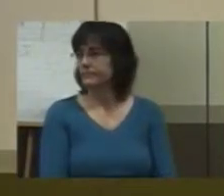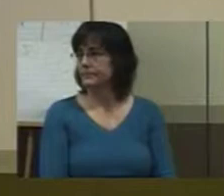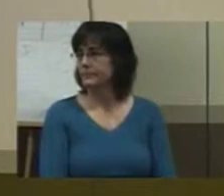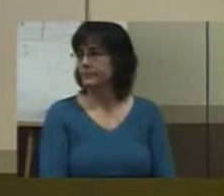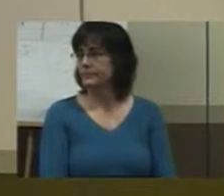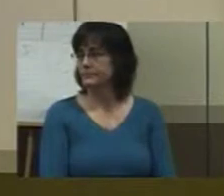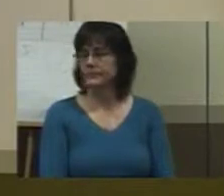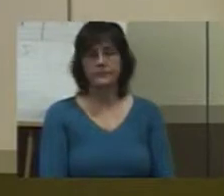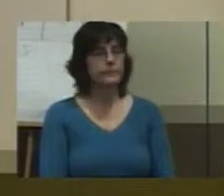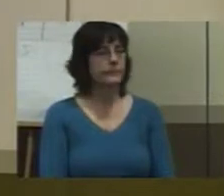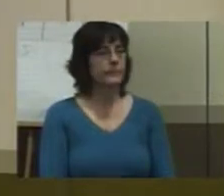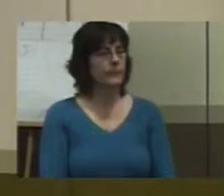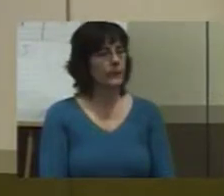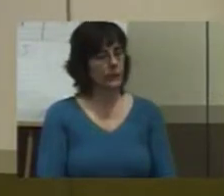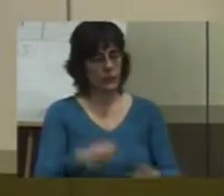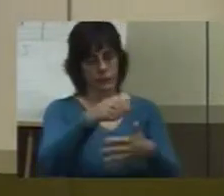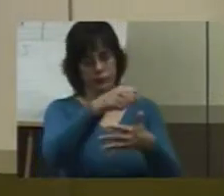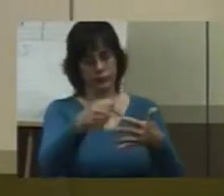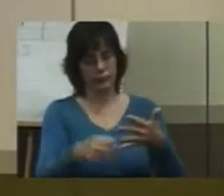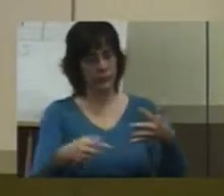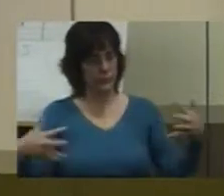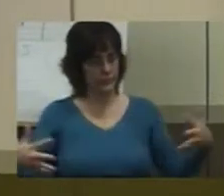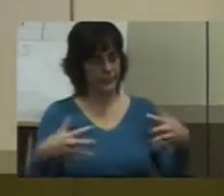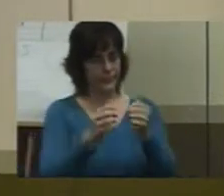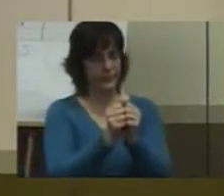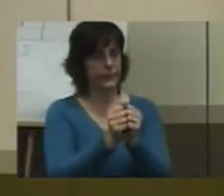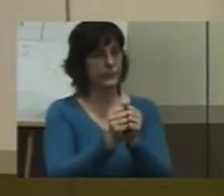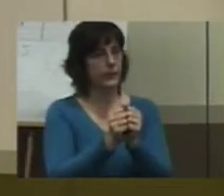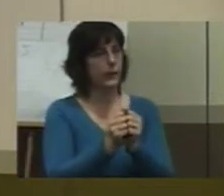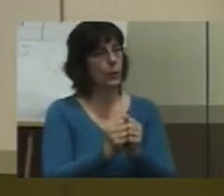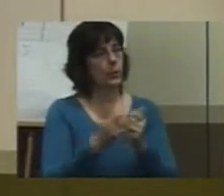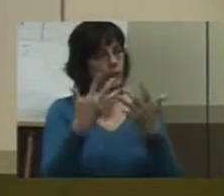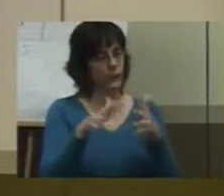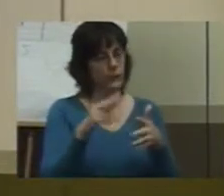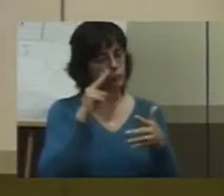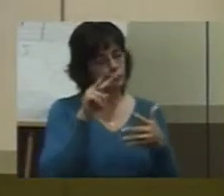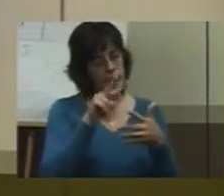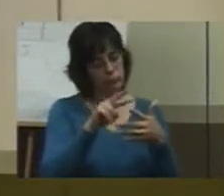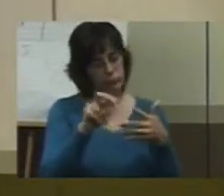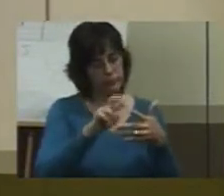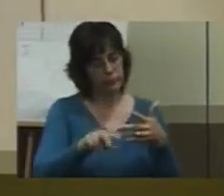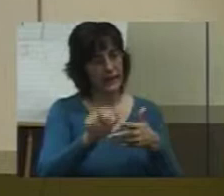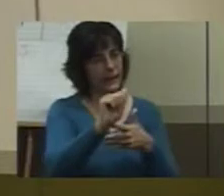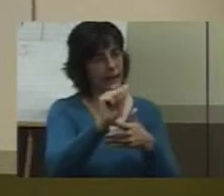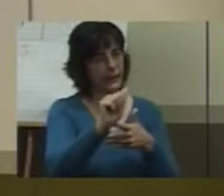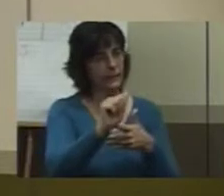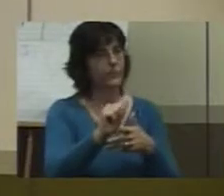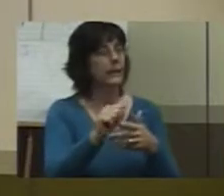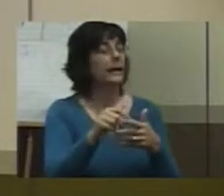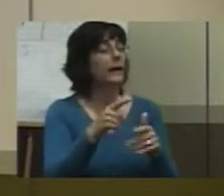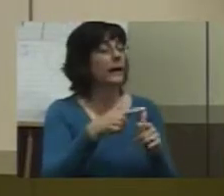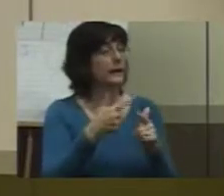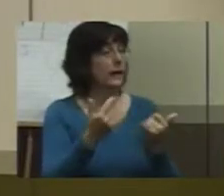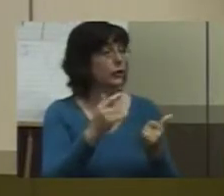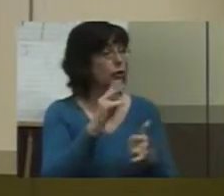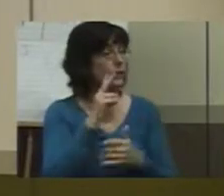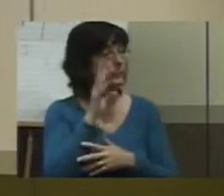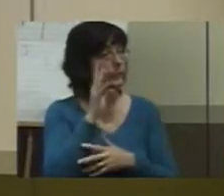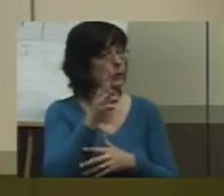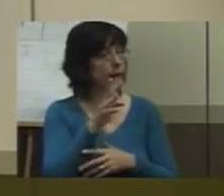All right. So all these things come together. We've looked at the FBA components, and you're going to want to come up with